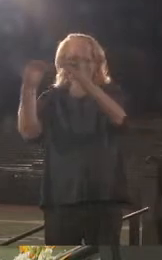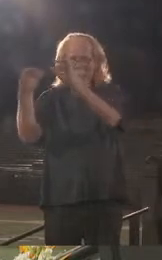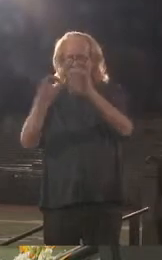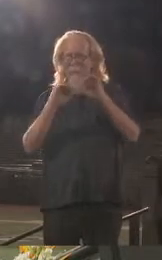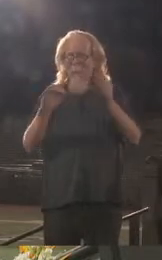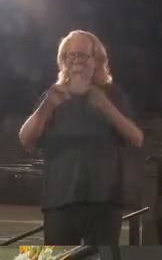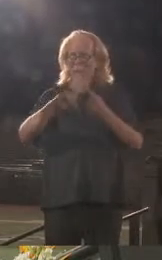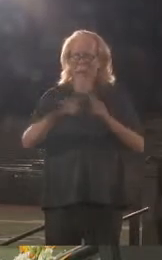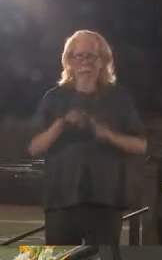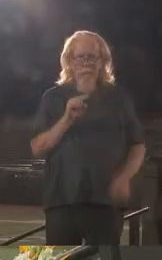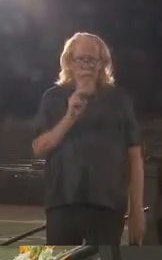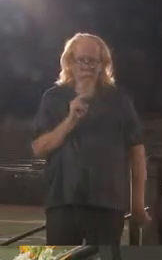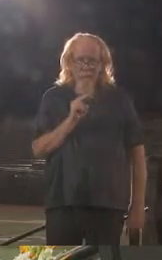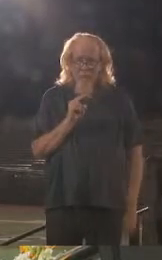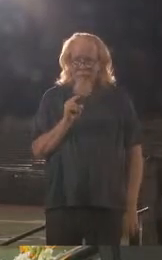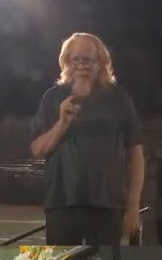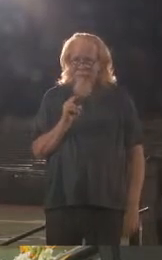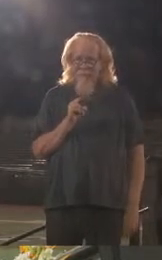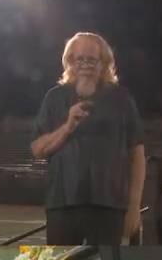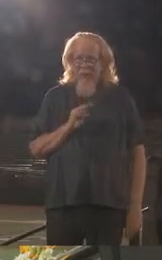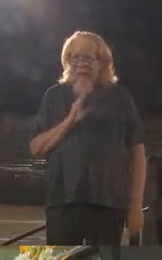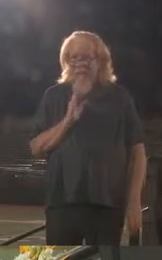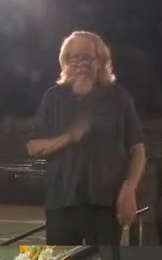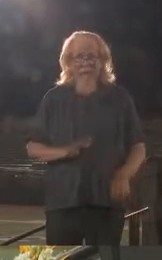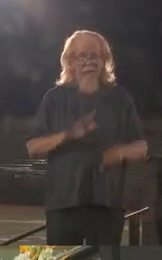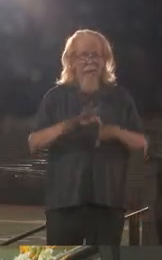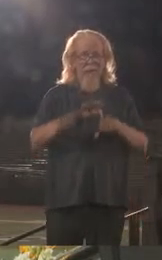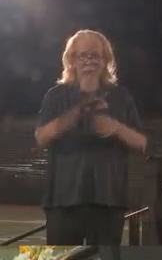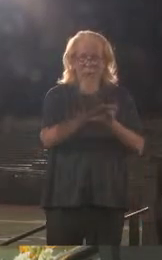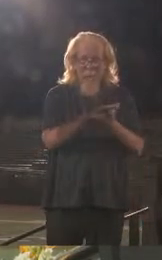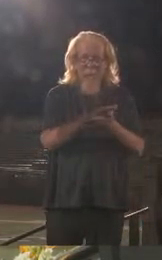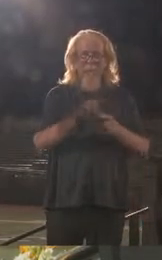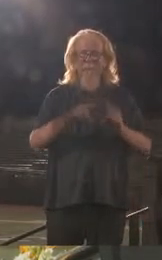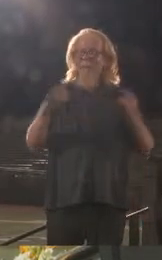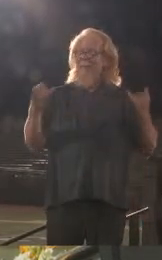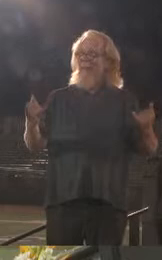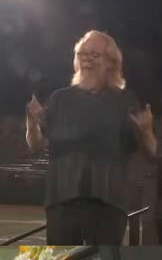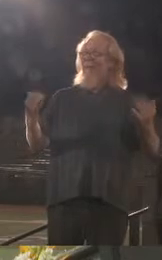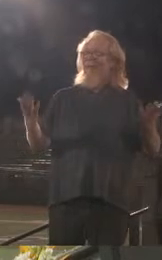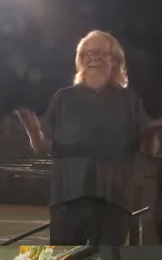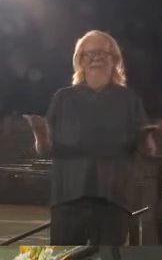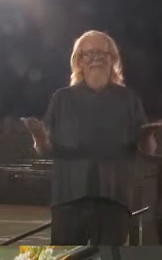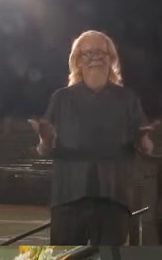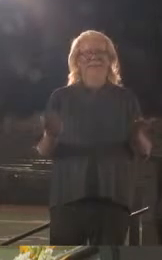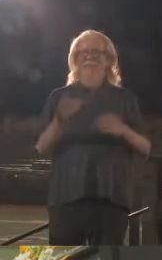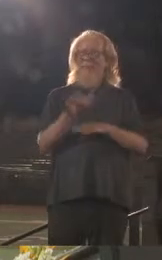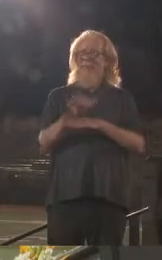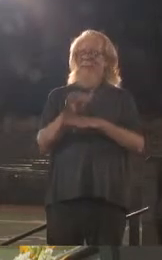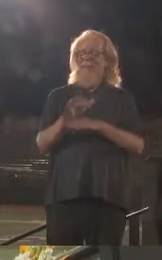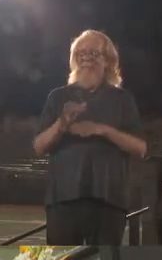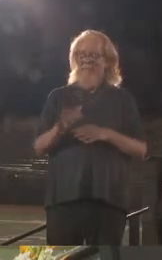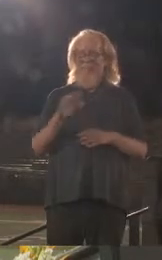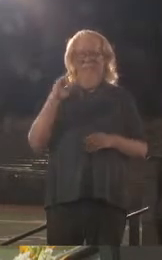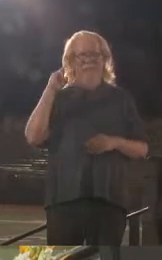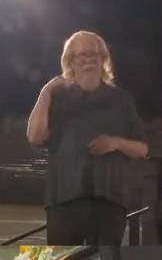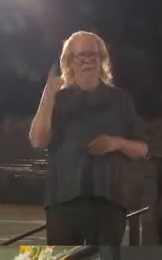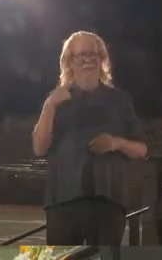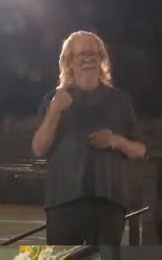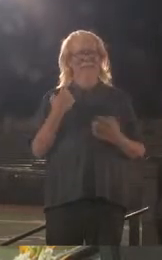friends, and I had never even set foot in our campus. But here we are tonight, together, in this stadium. It's crazy how things work out,